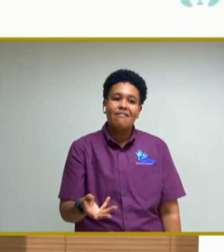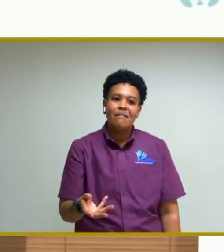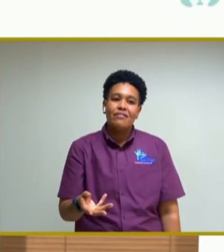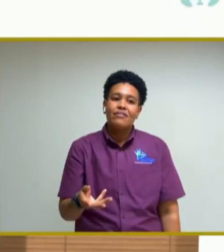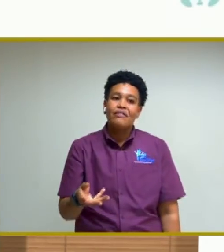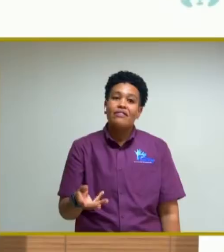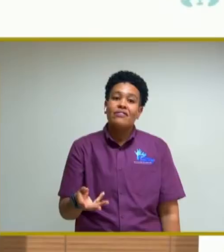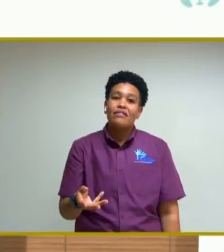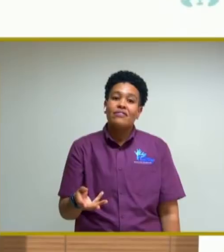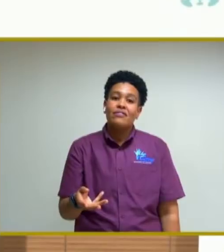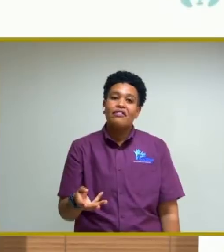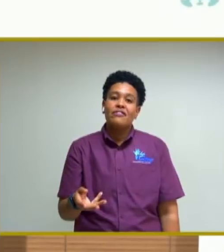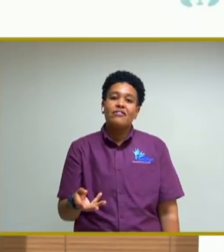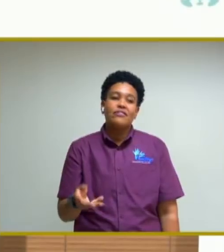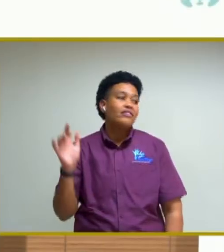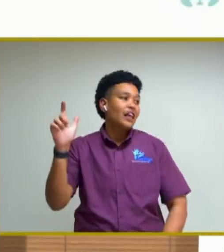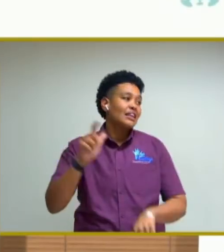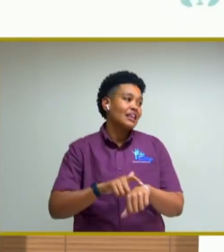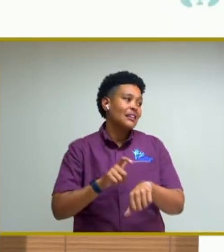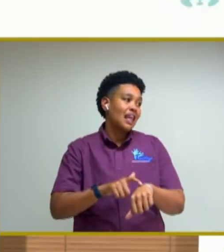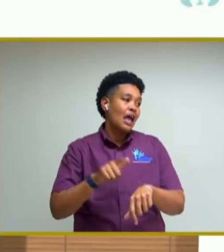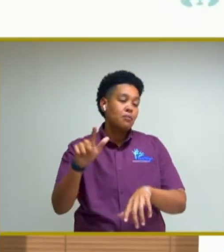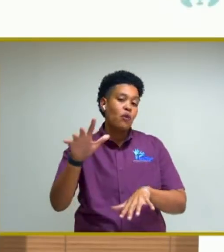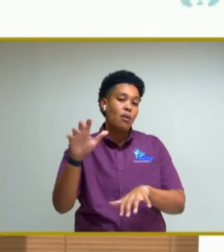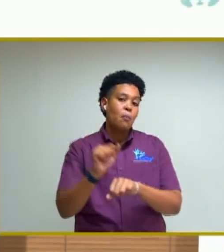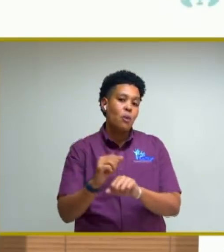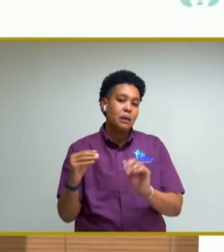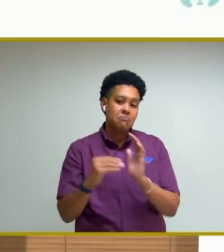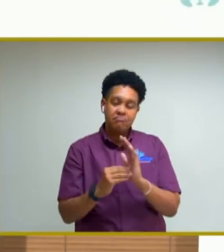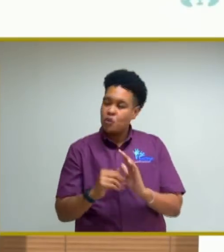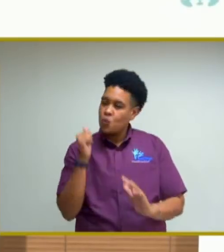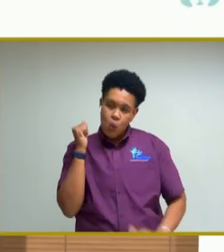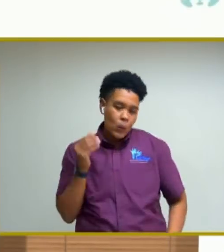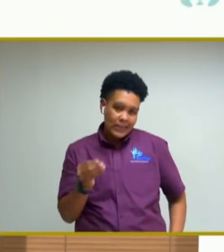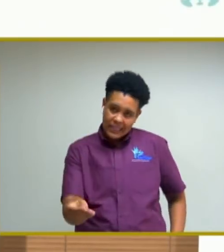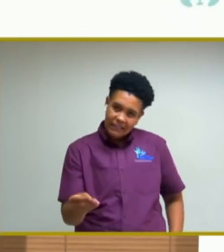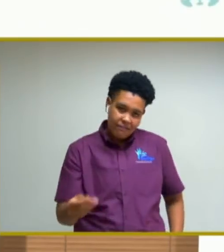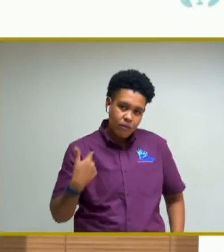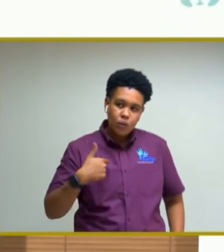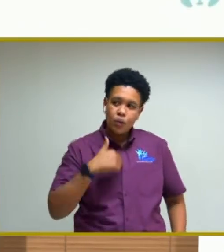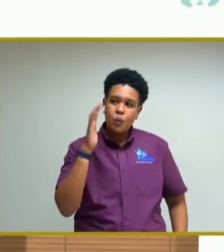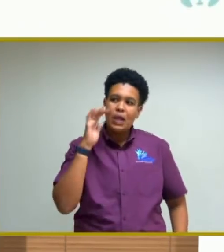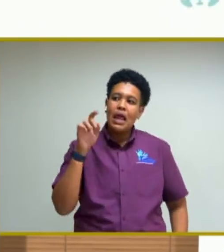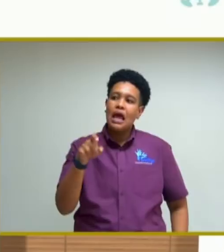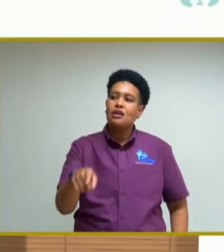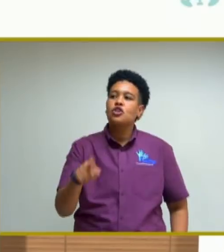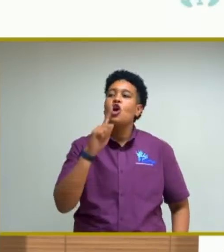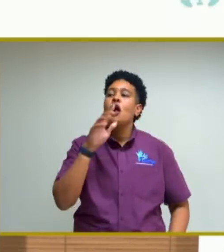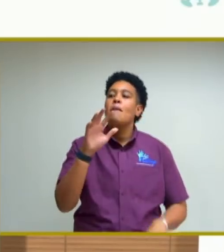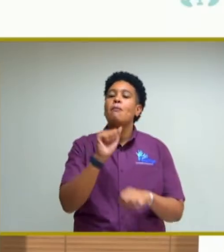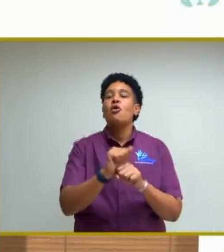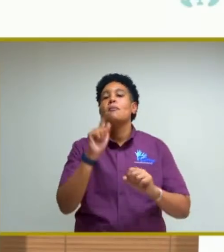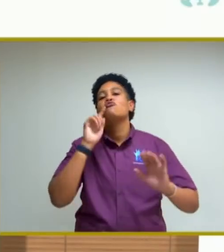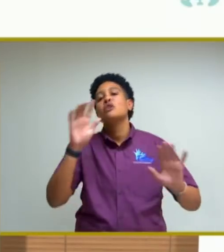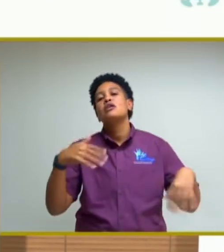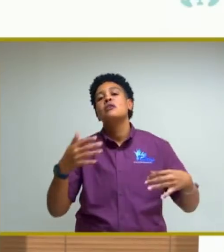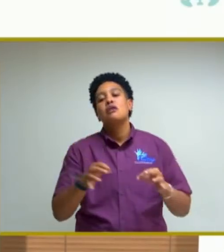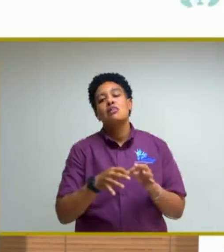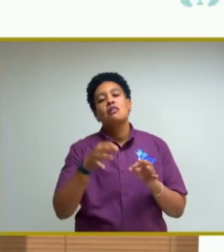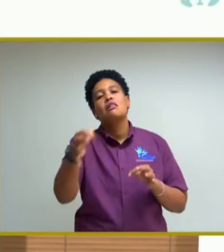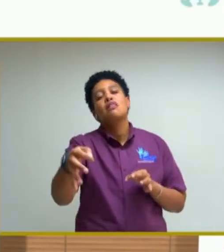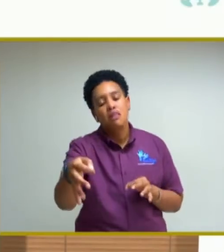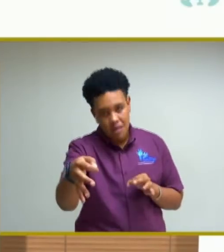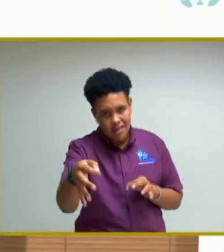the time that you have received your appointment. We will ask that your appointment be